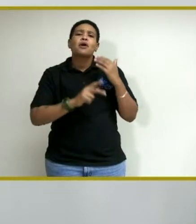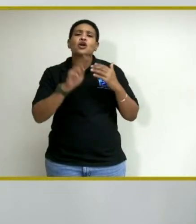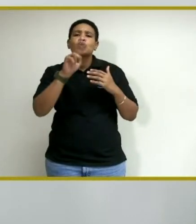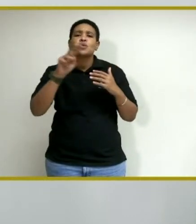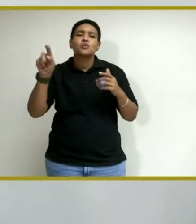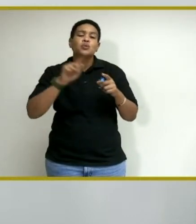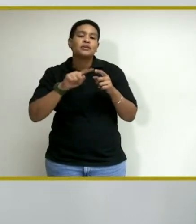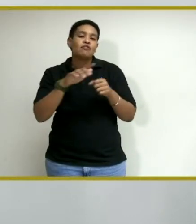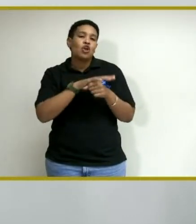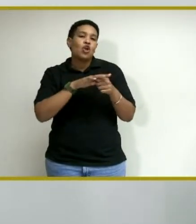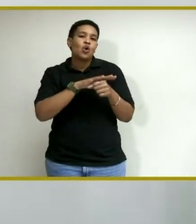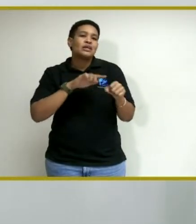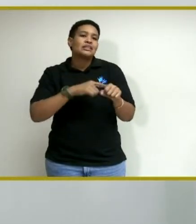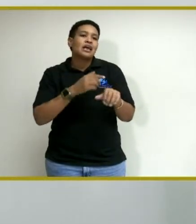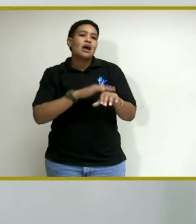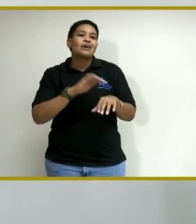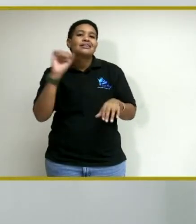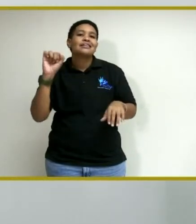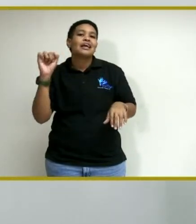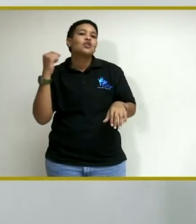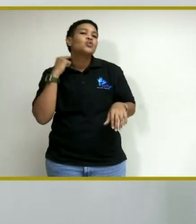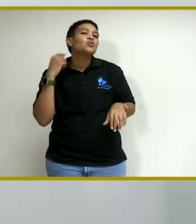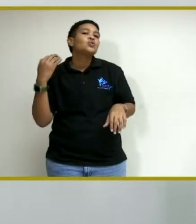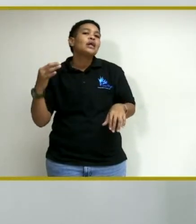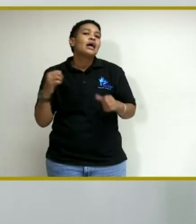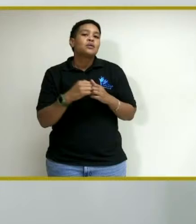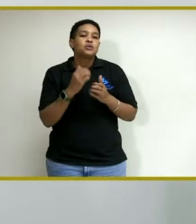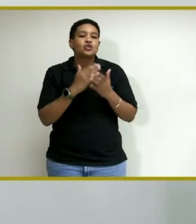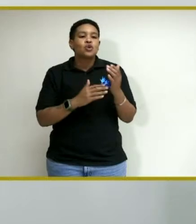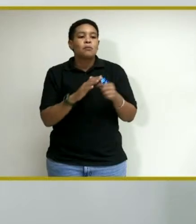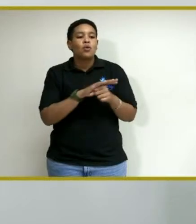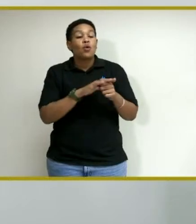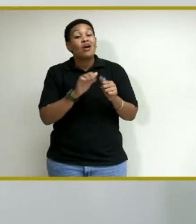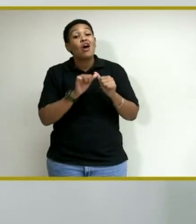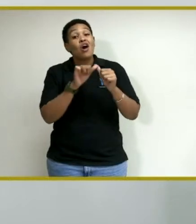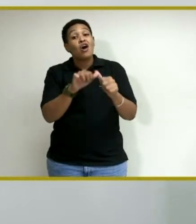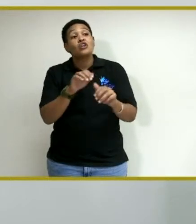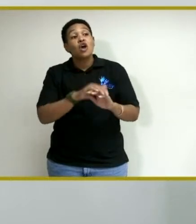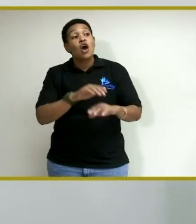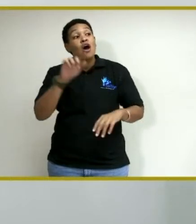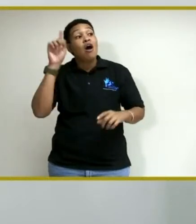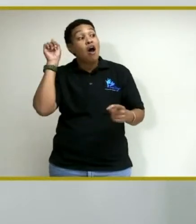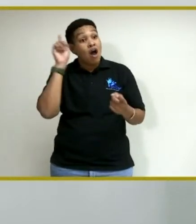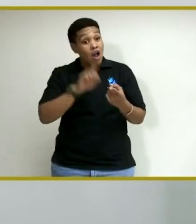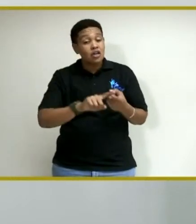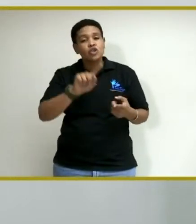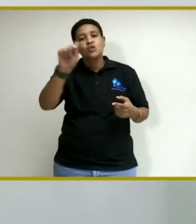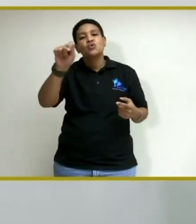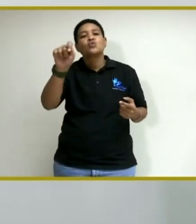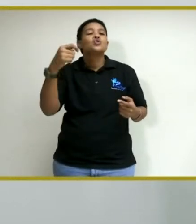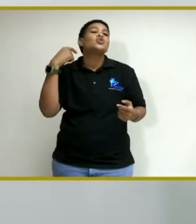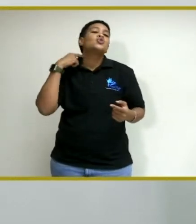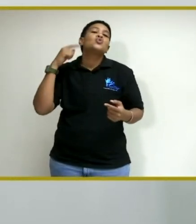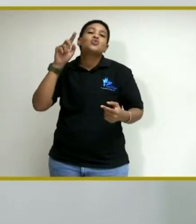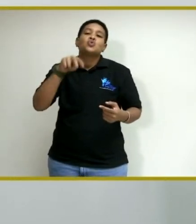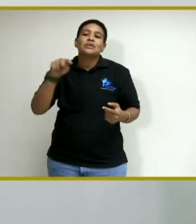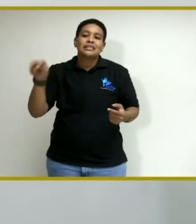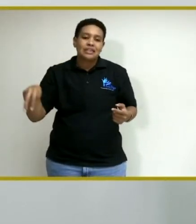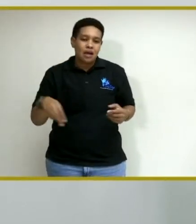sites, starting on Saturday, June 19th, with some sites continuing until Tuesday, June